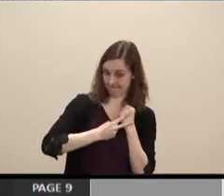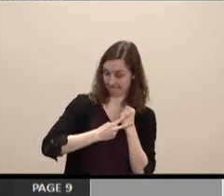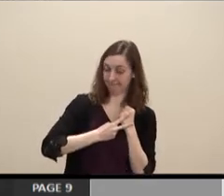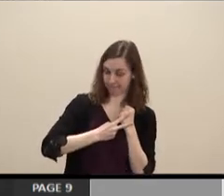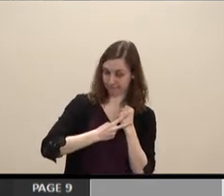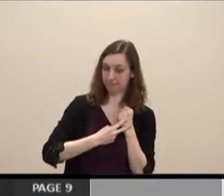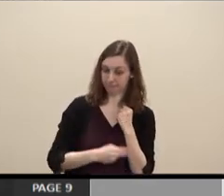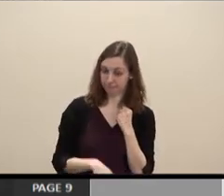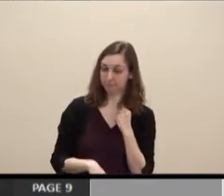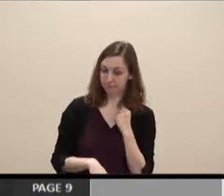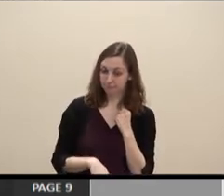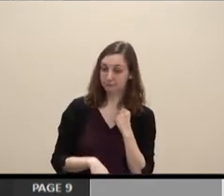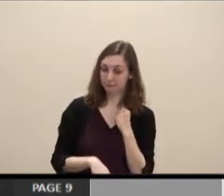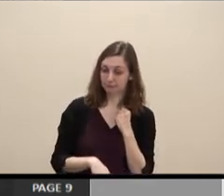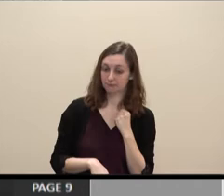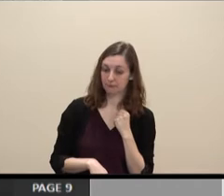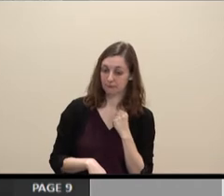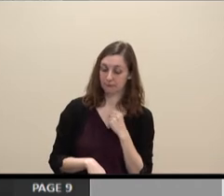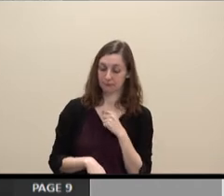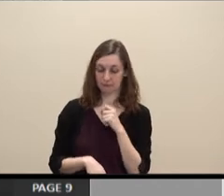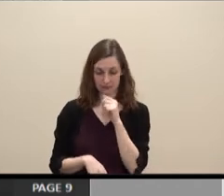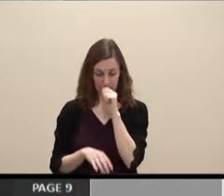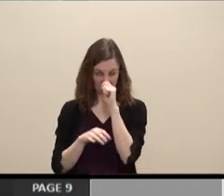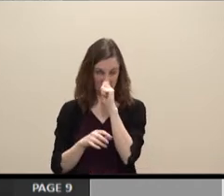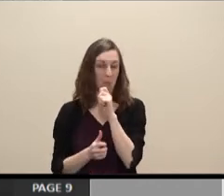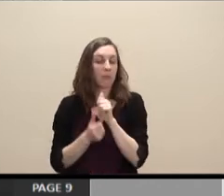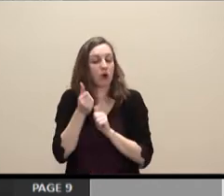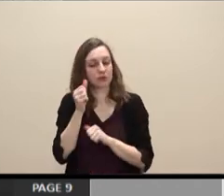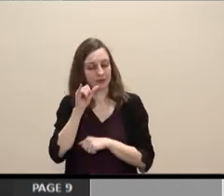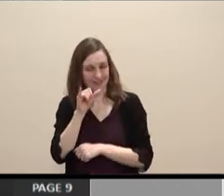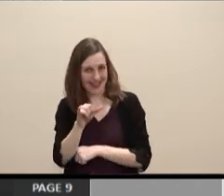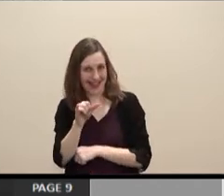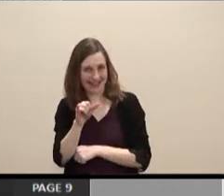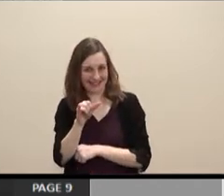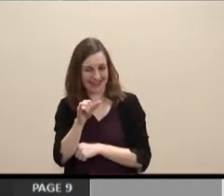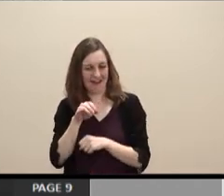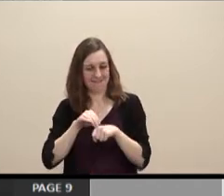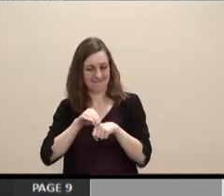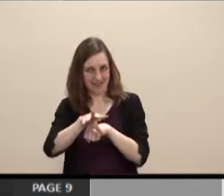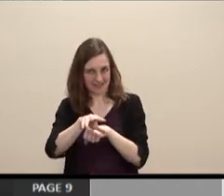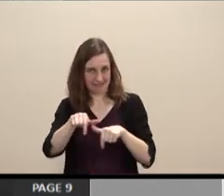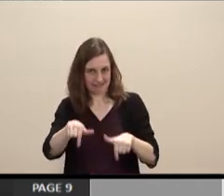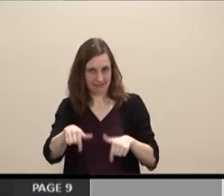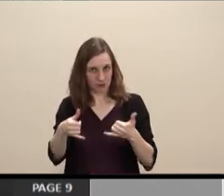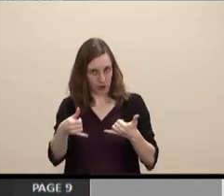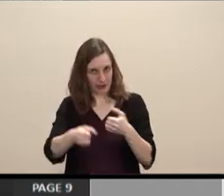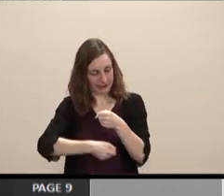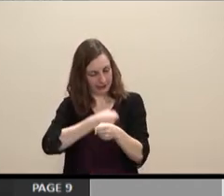savings. And again, that pushed in, most of that pushed into the current year.